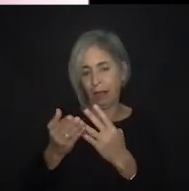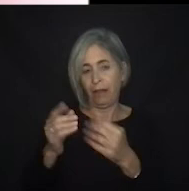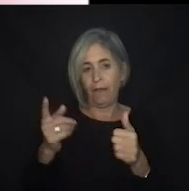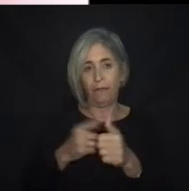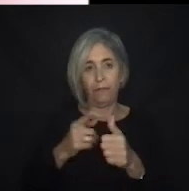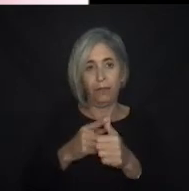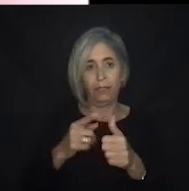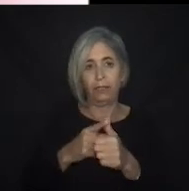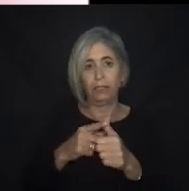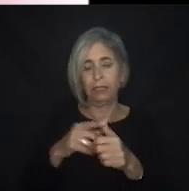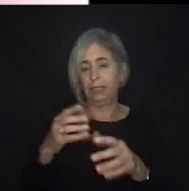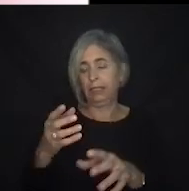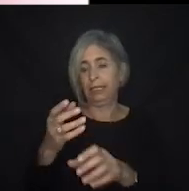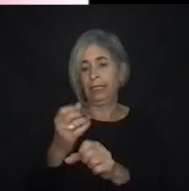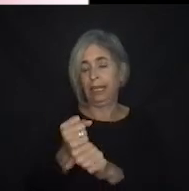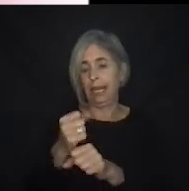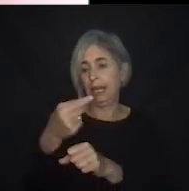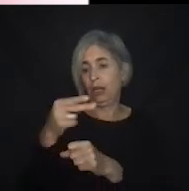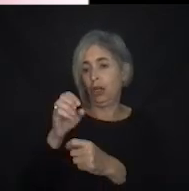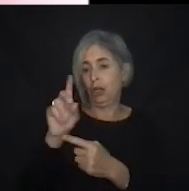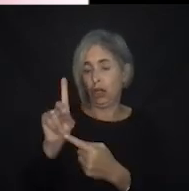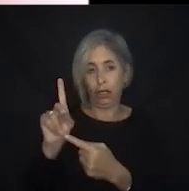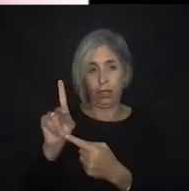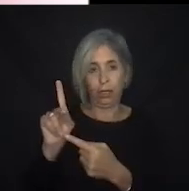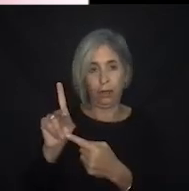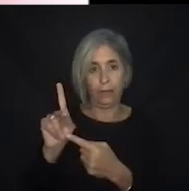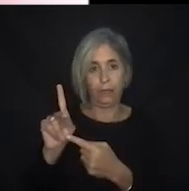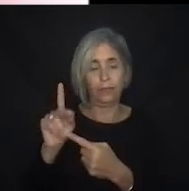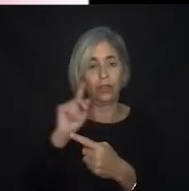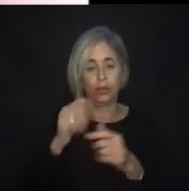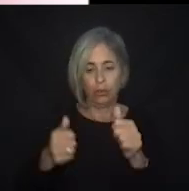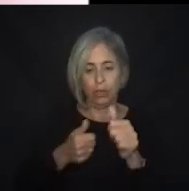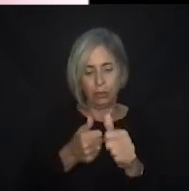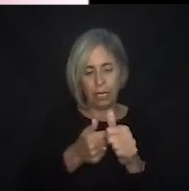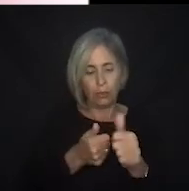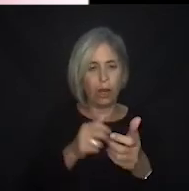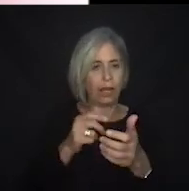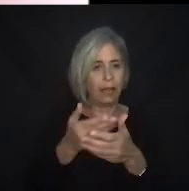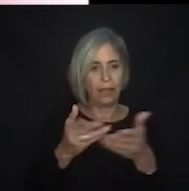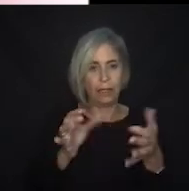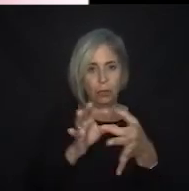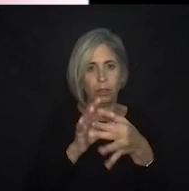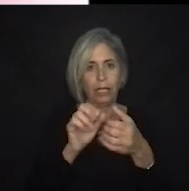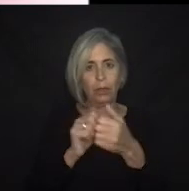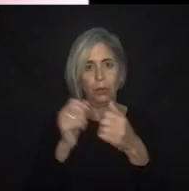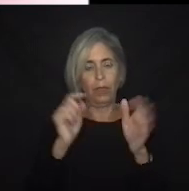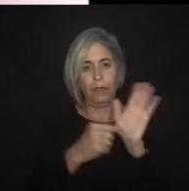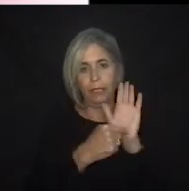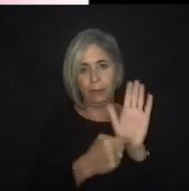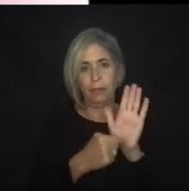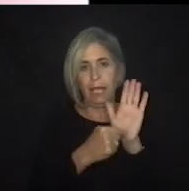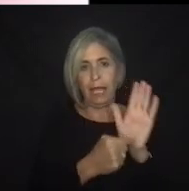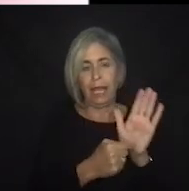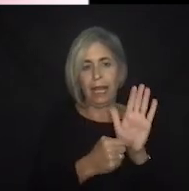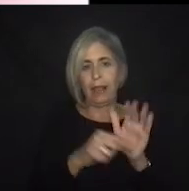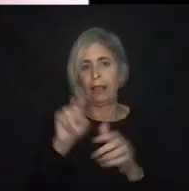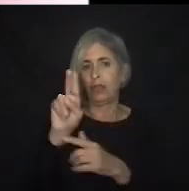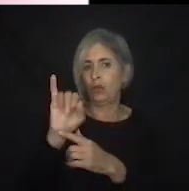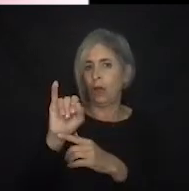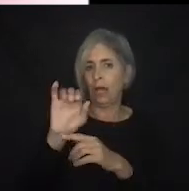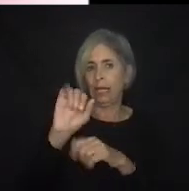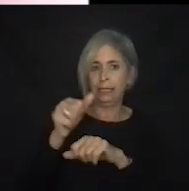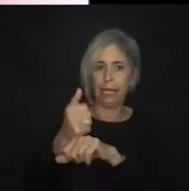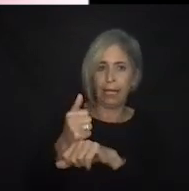use state hooks to initialize some state variables to keep track of things related to display, so specifically like UI